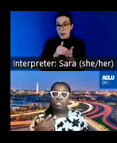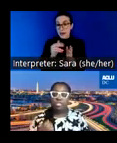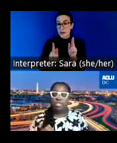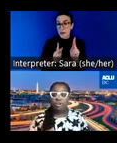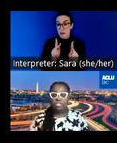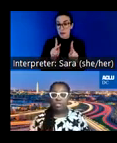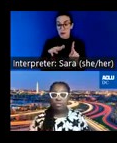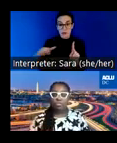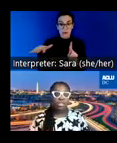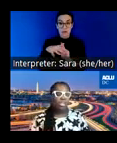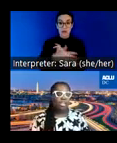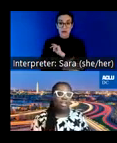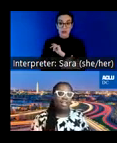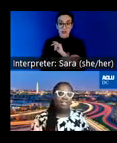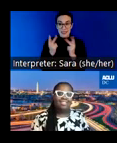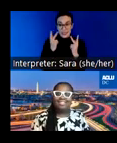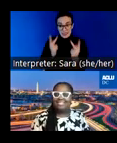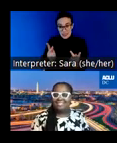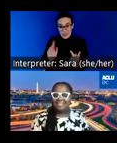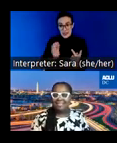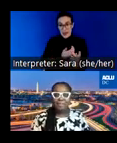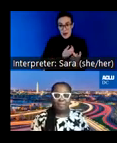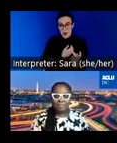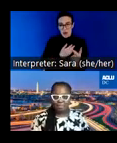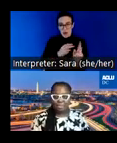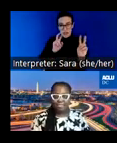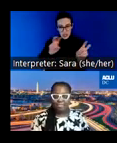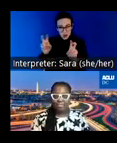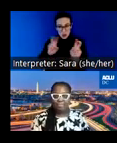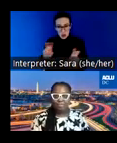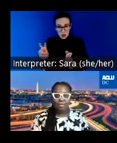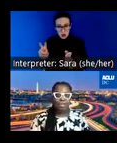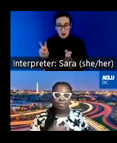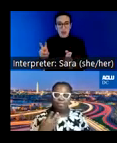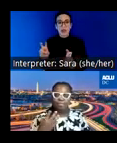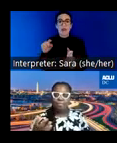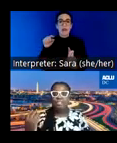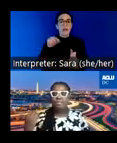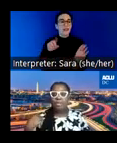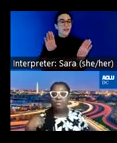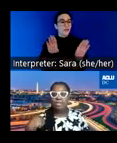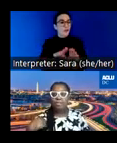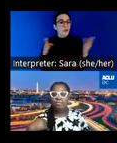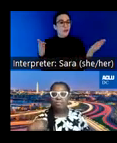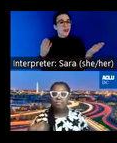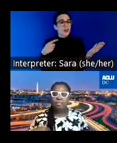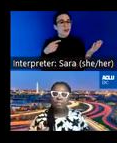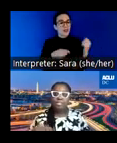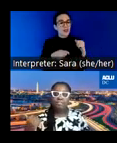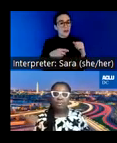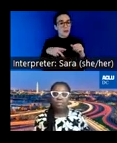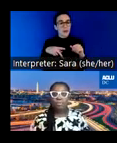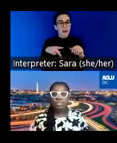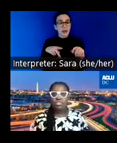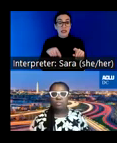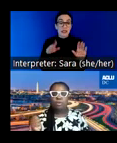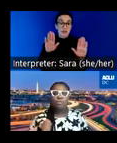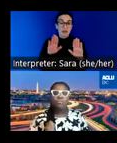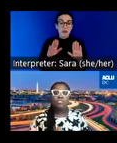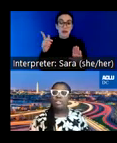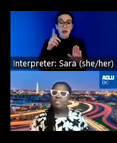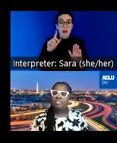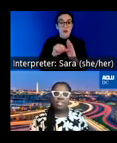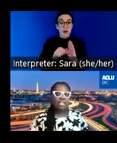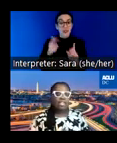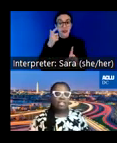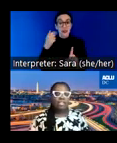nation to see our issues. And this is both an impressive rate because we've been able to get press both in the Washington